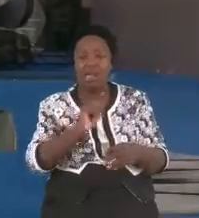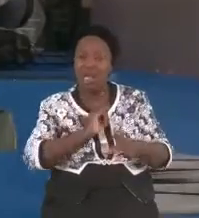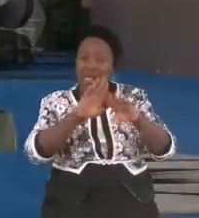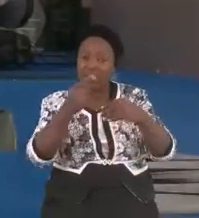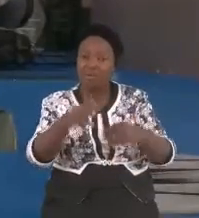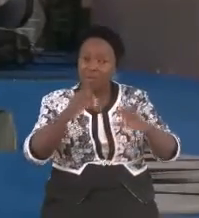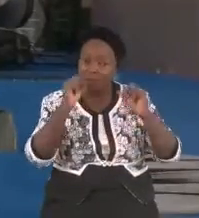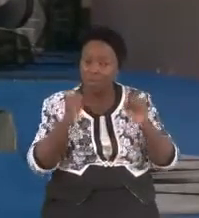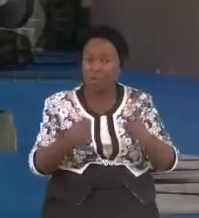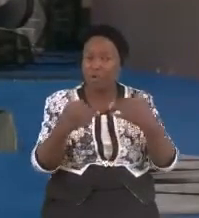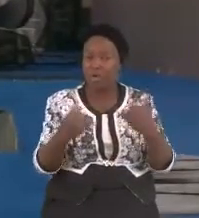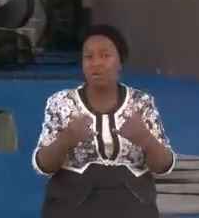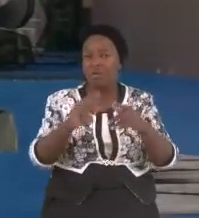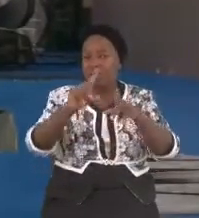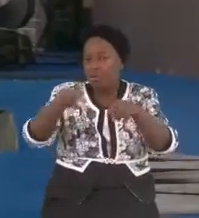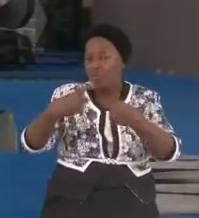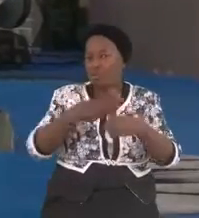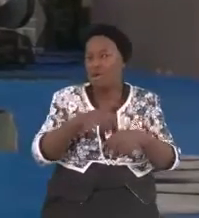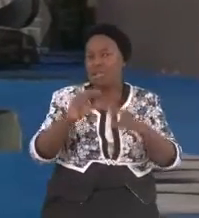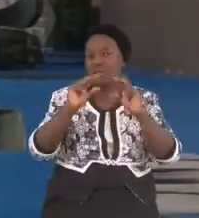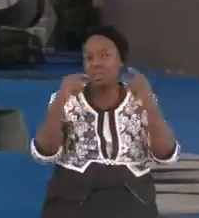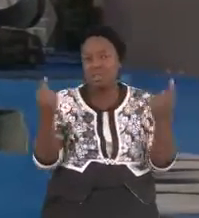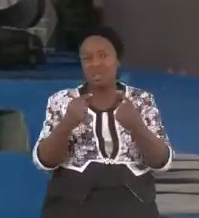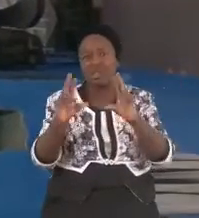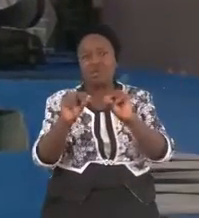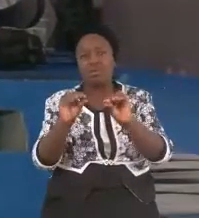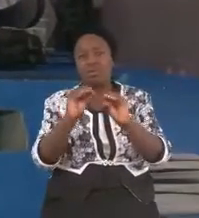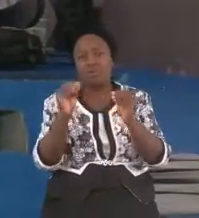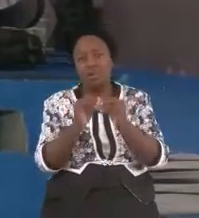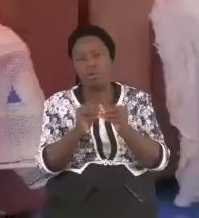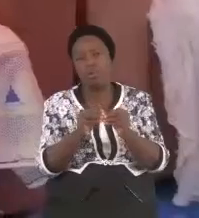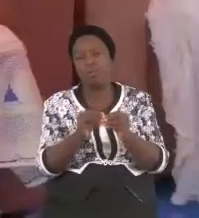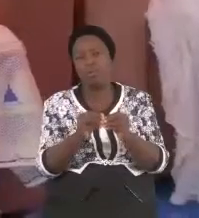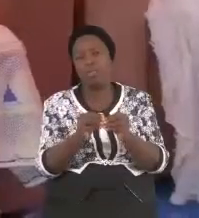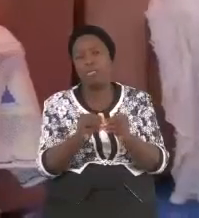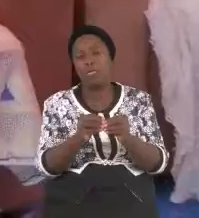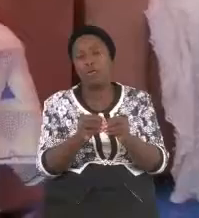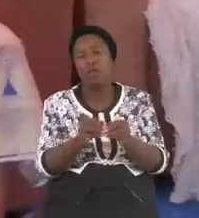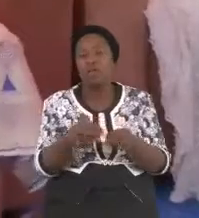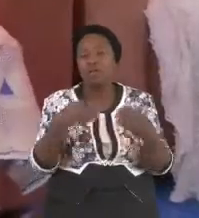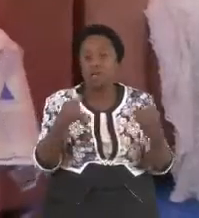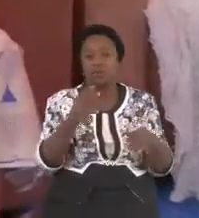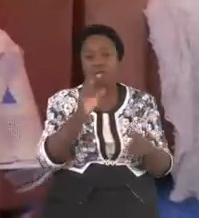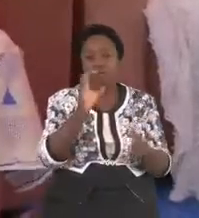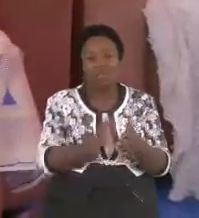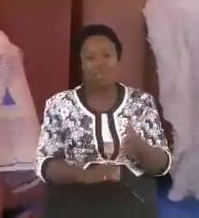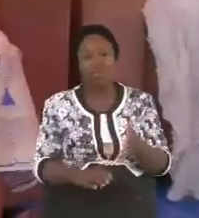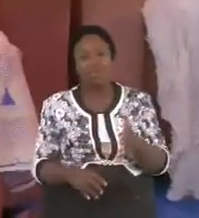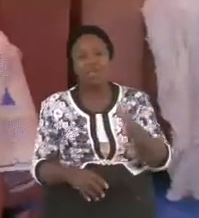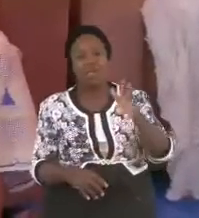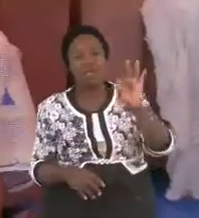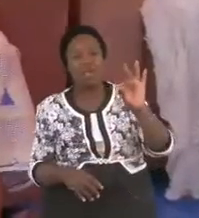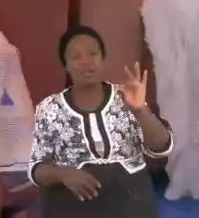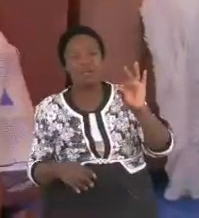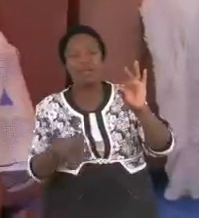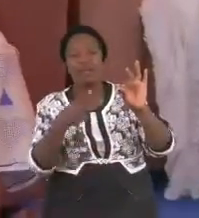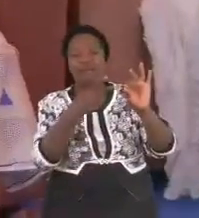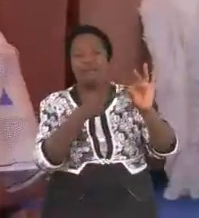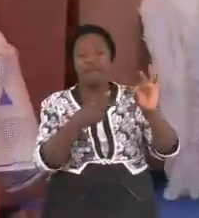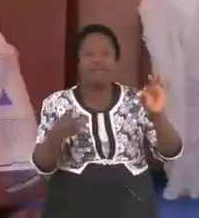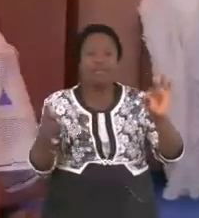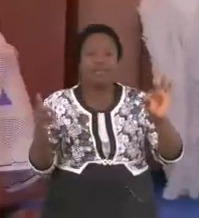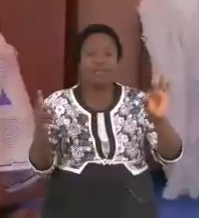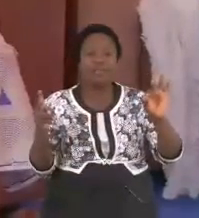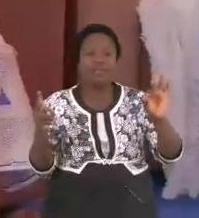sin no more we're looking at chapter nine i'm reading from verse six chapter nine we're looking at